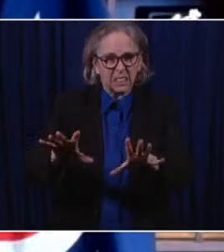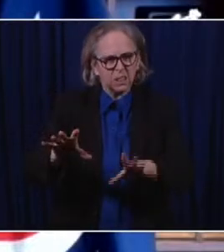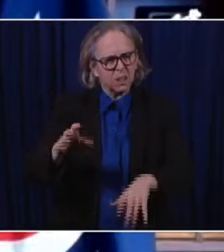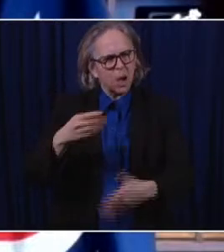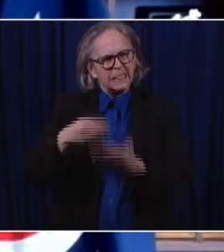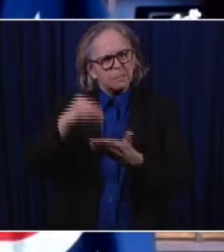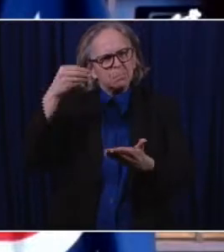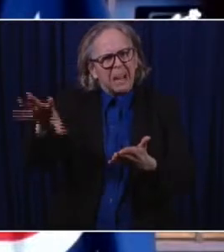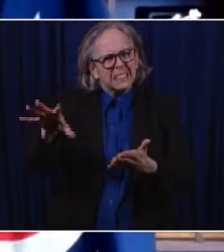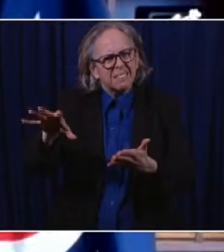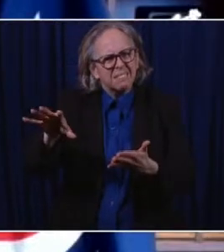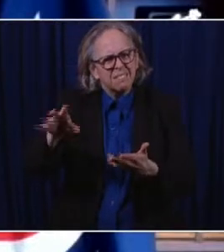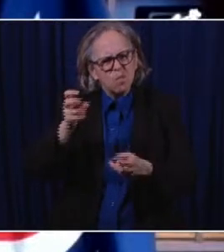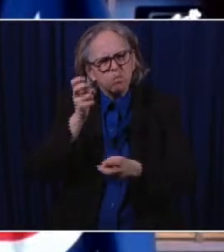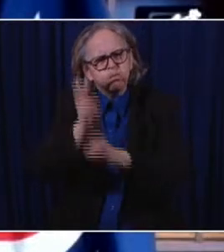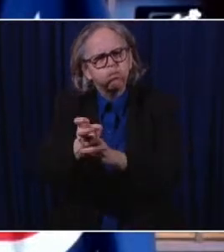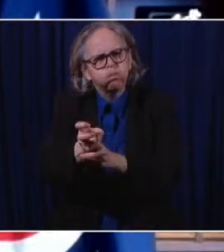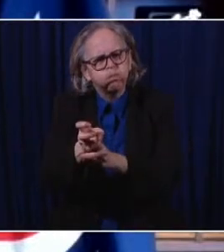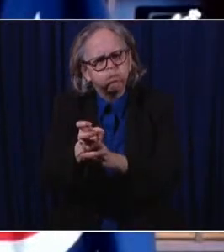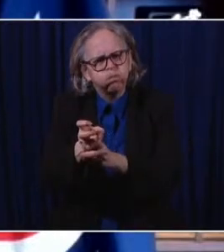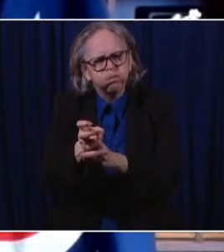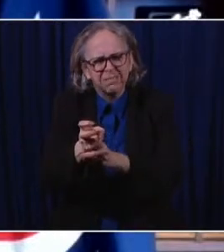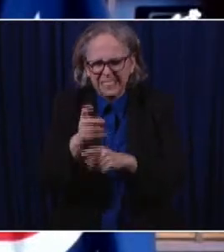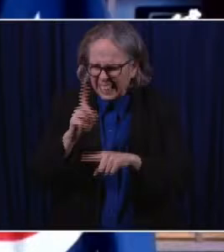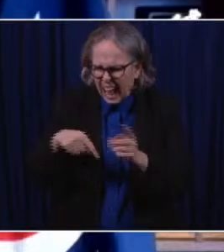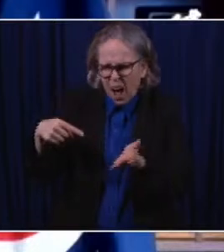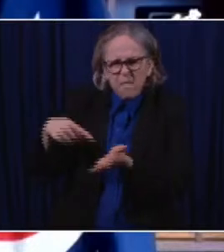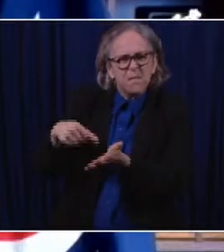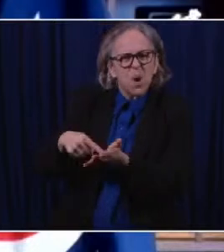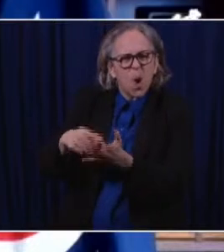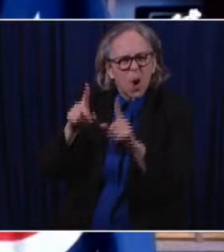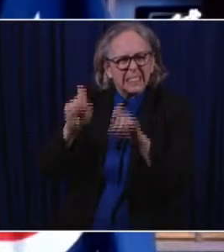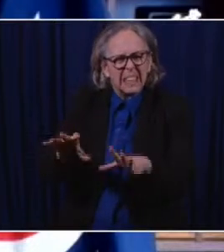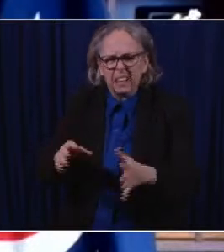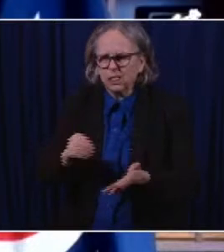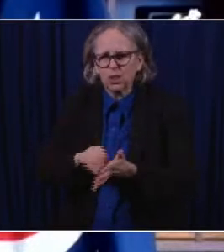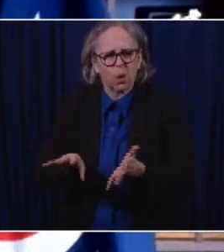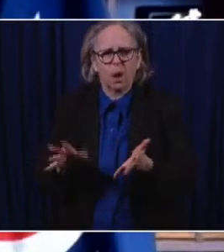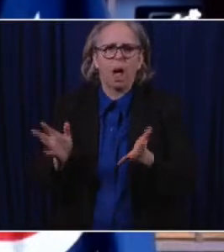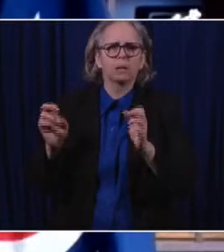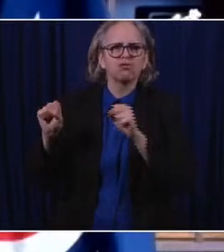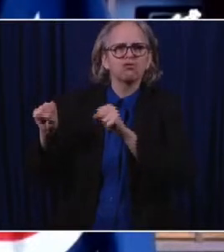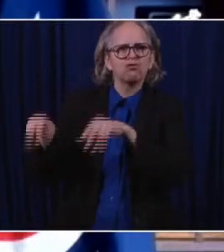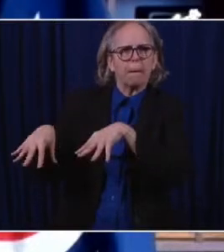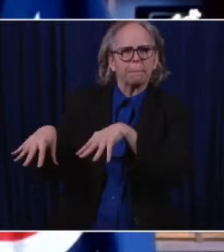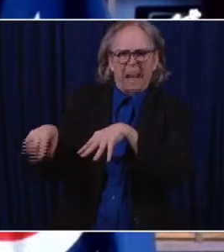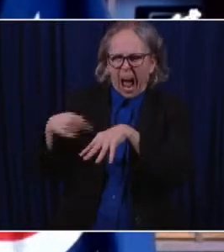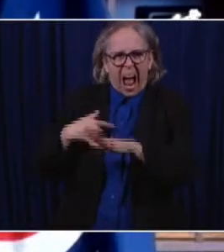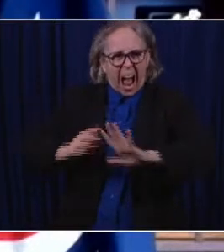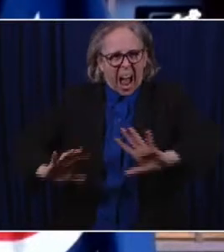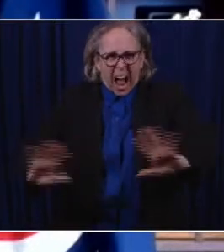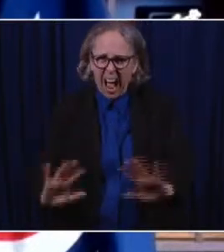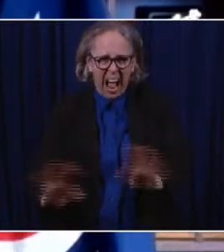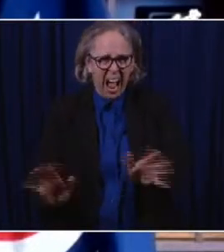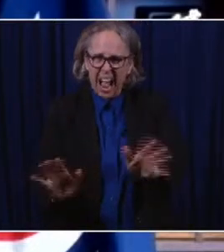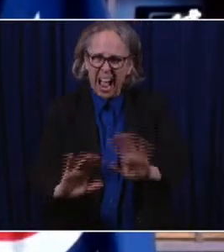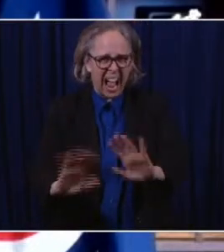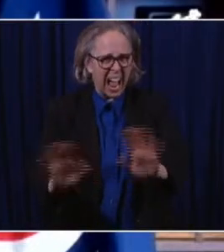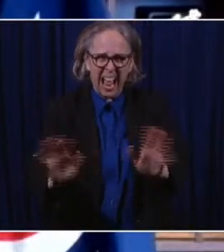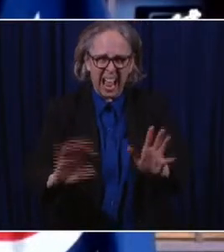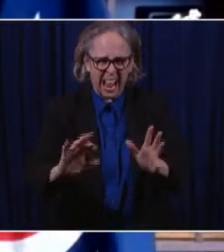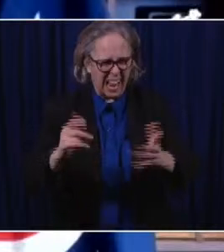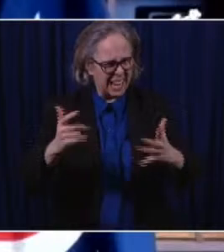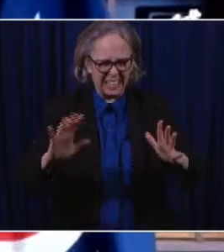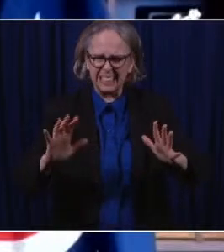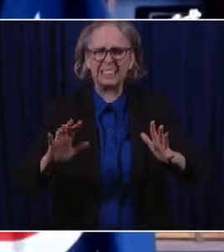test. Families can't afford it. Students decide maybe this isn't what I'm going to do in the future. I don't want to put that money out now. They don't end up